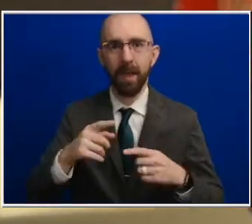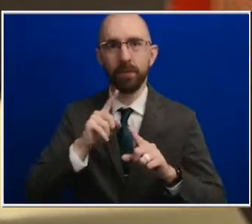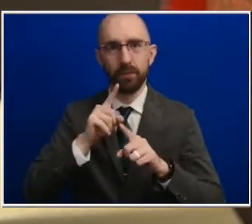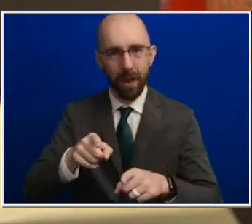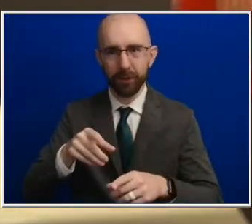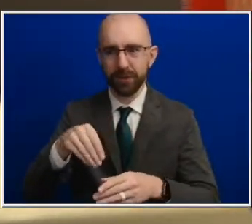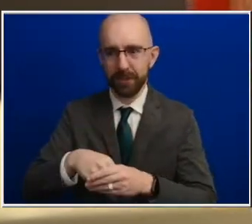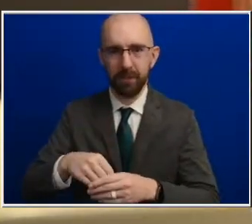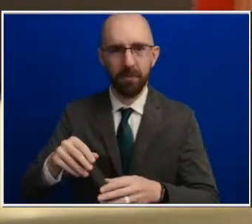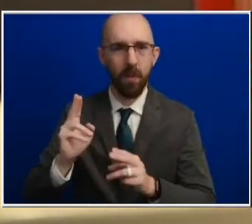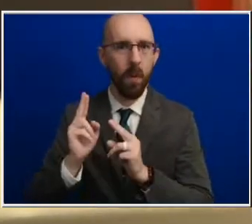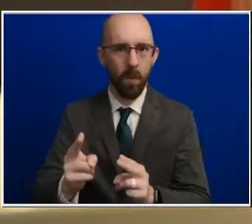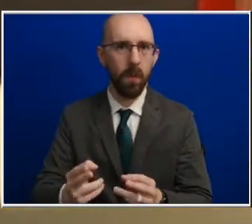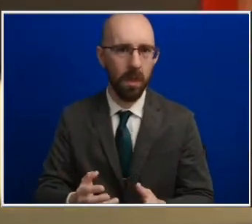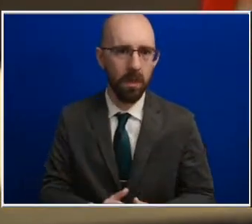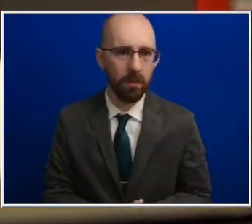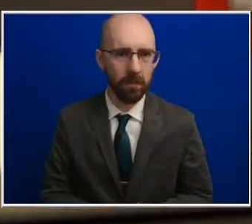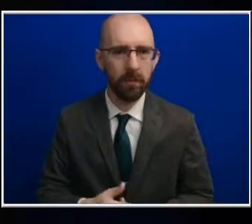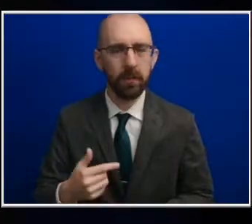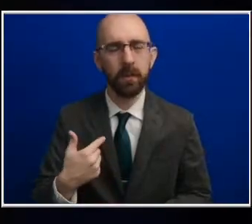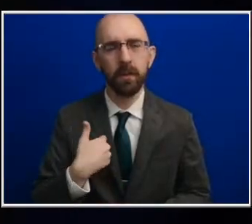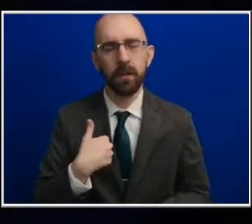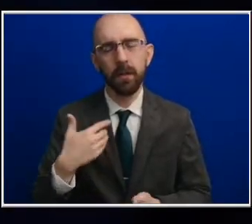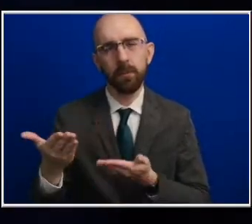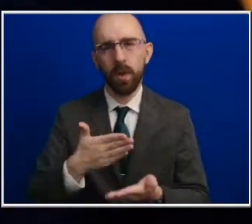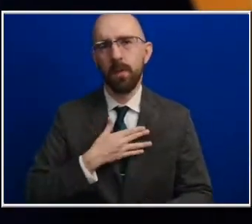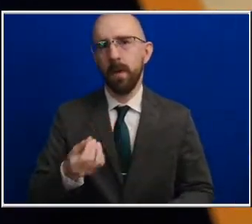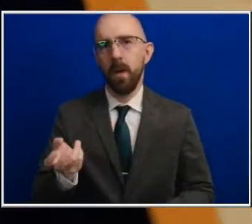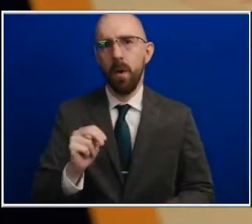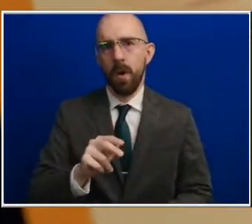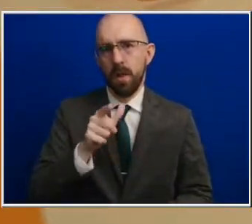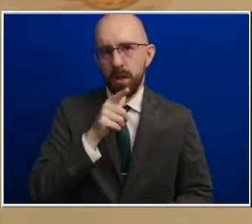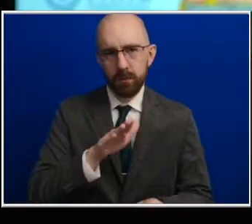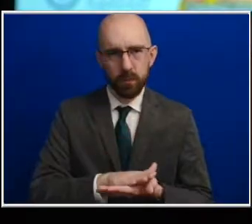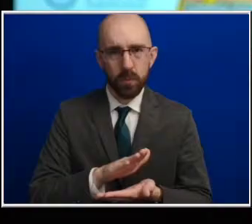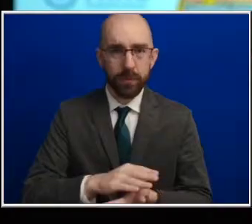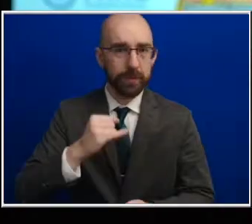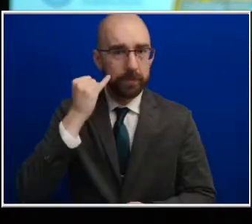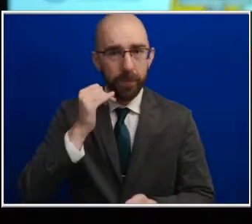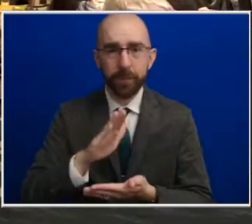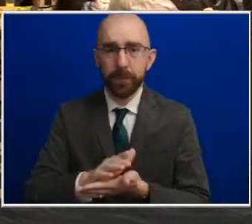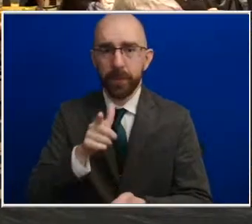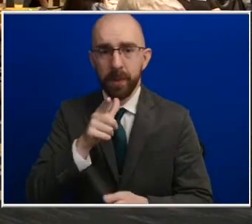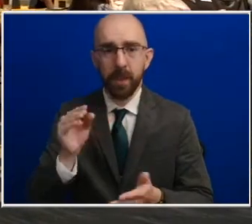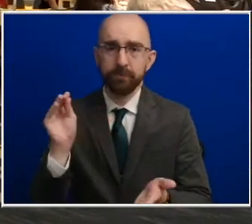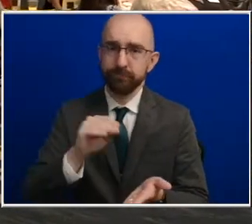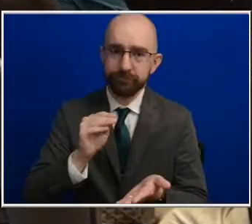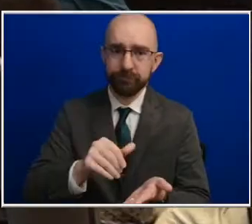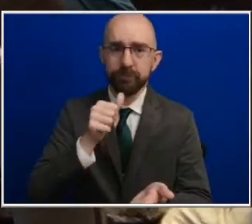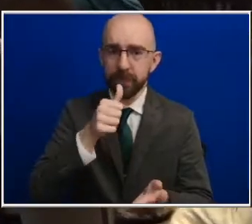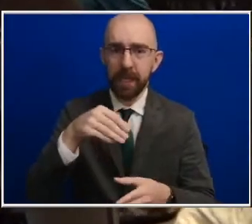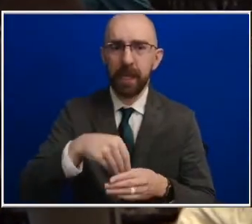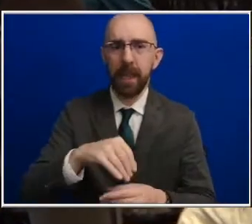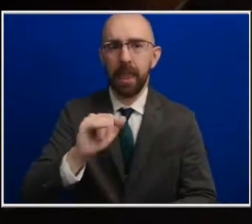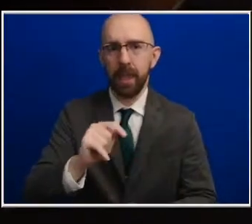to bring my own lunch to school because in case the school lunch has peanuts in it.